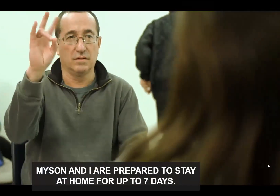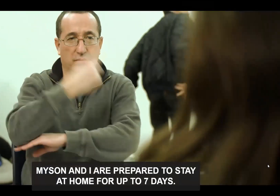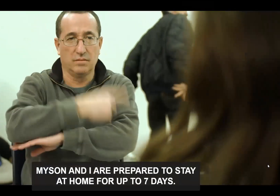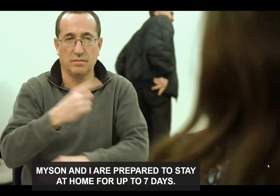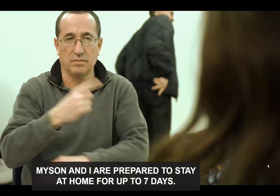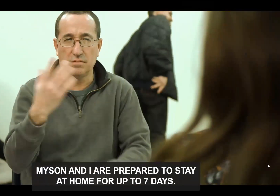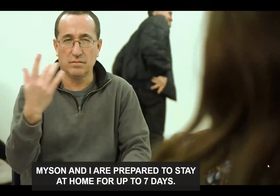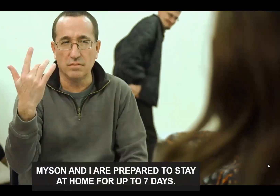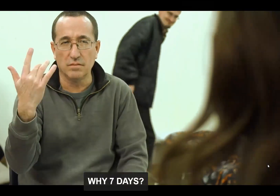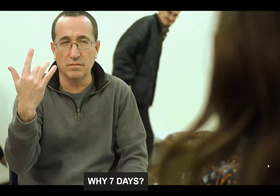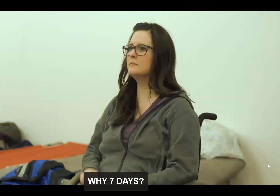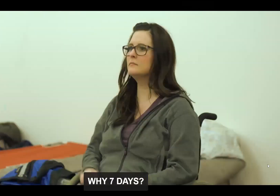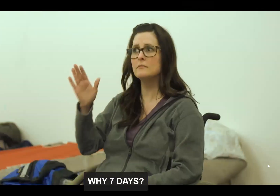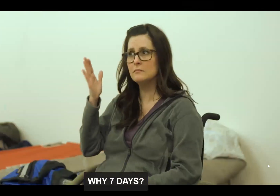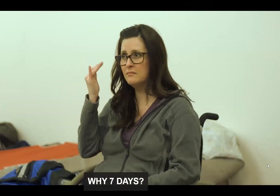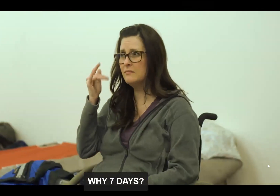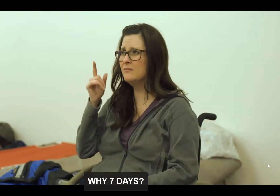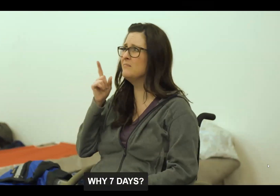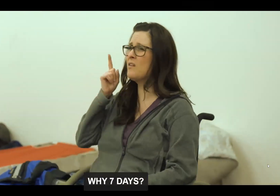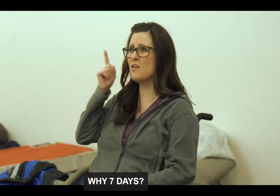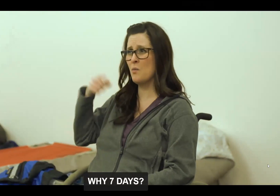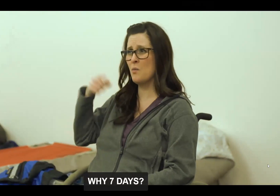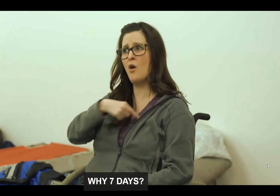Why 7 days?